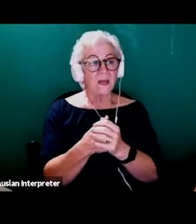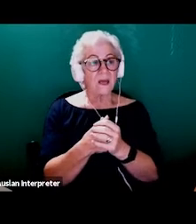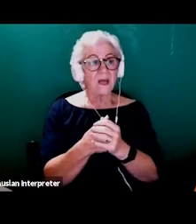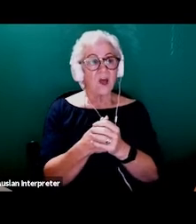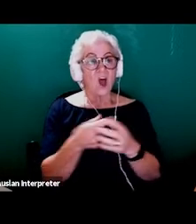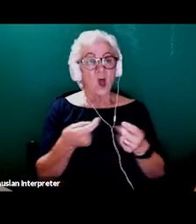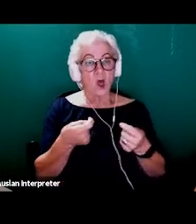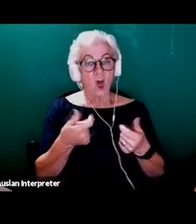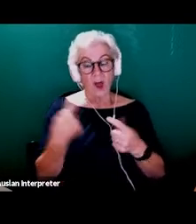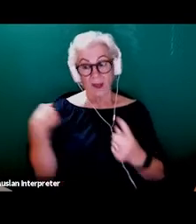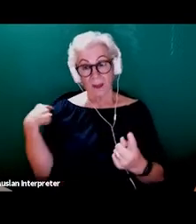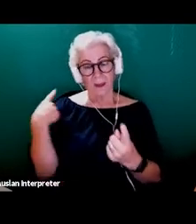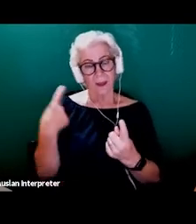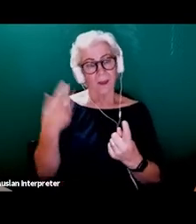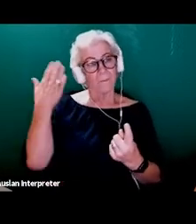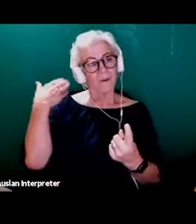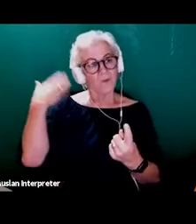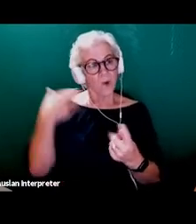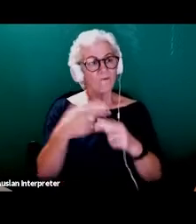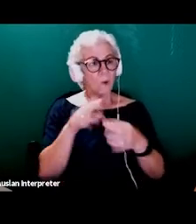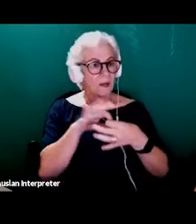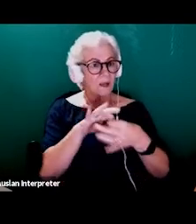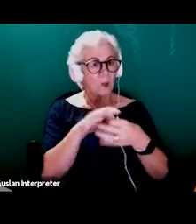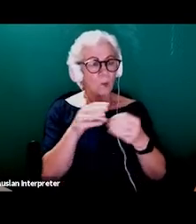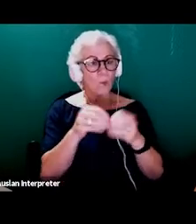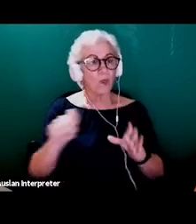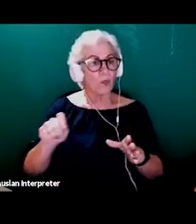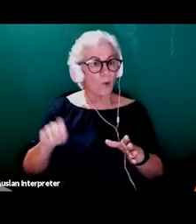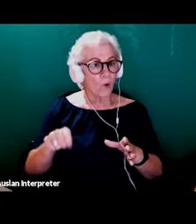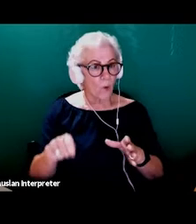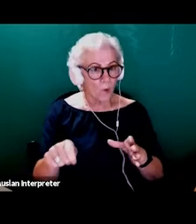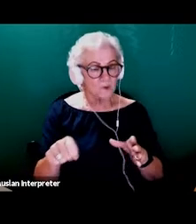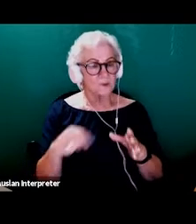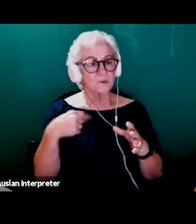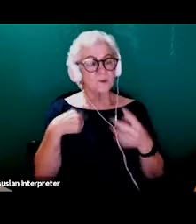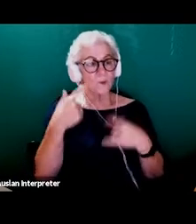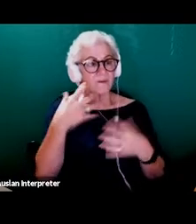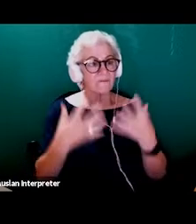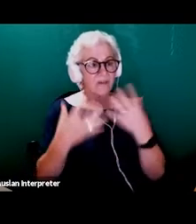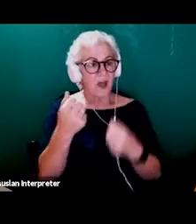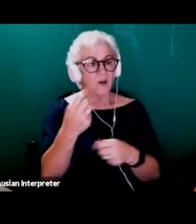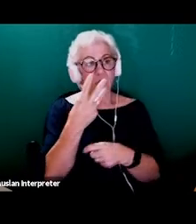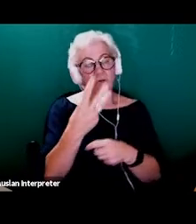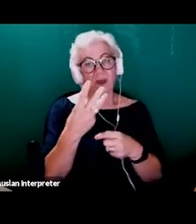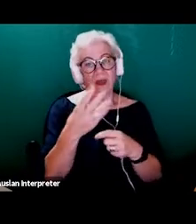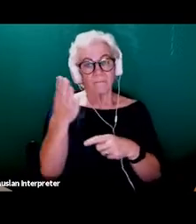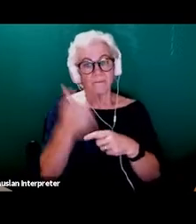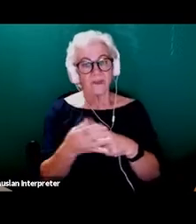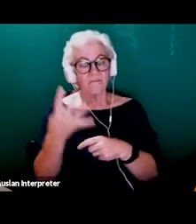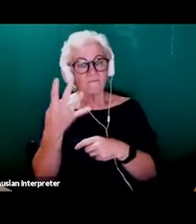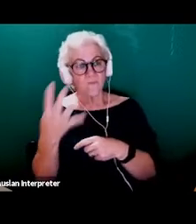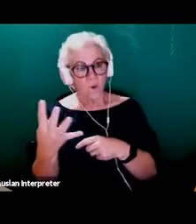Some earlier work that we did focusing on engagement with the criminal justice system found that 3 out of 4 in the cohort